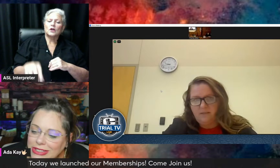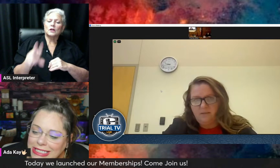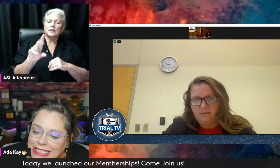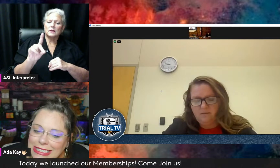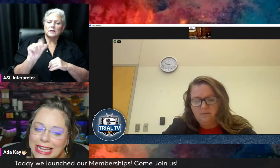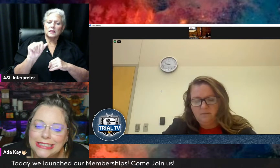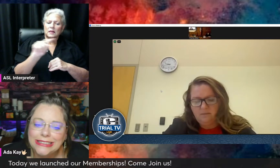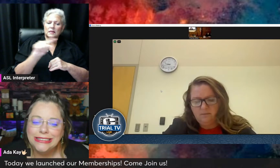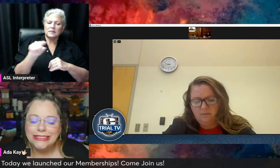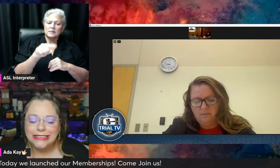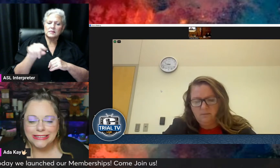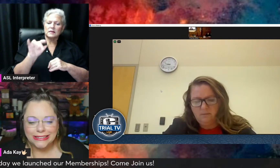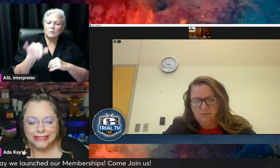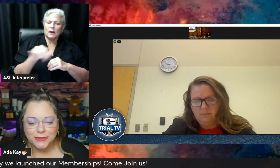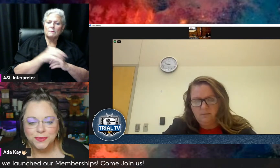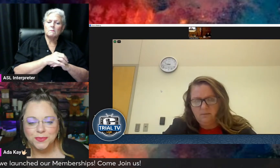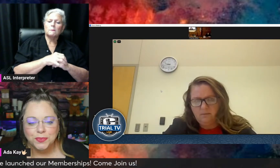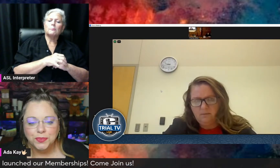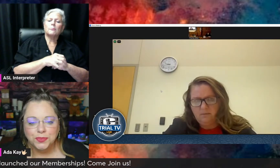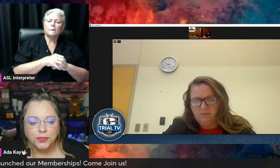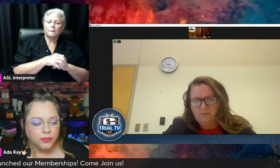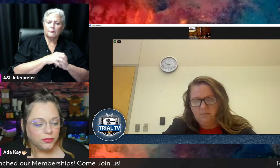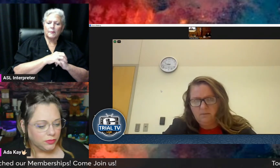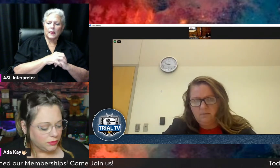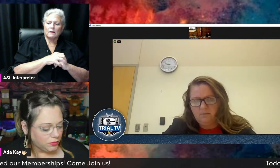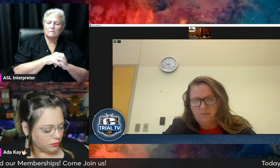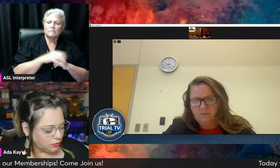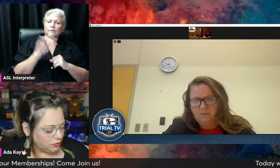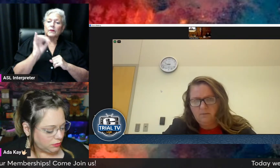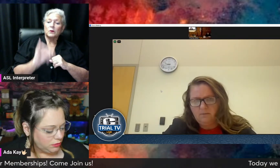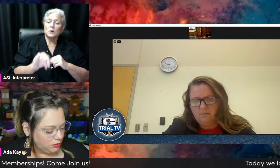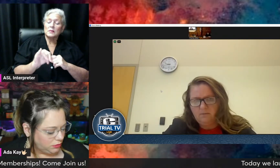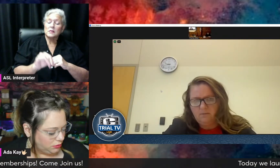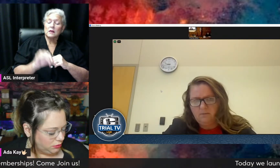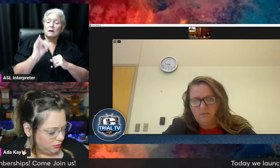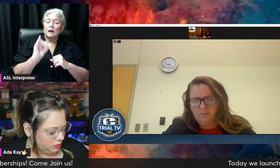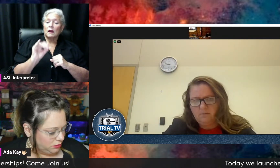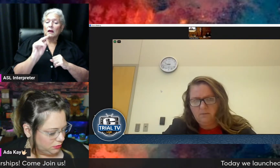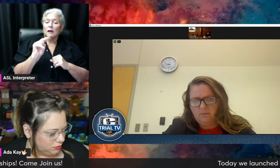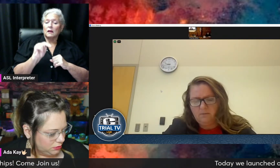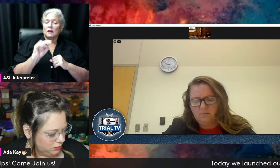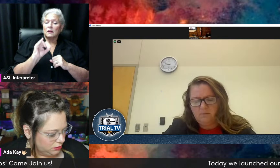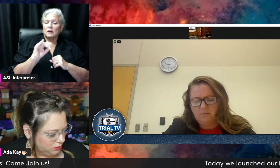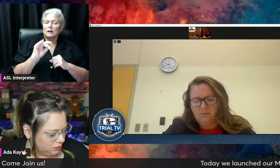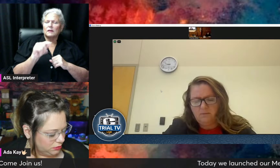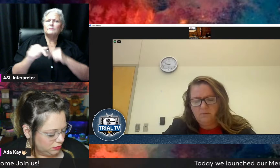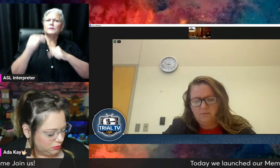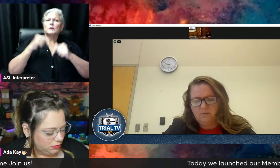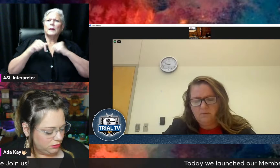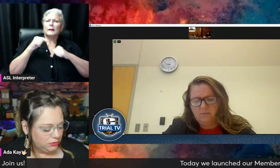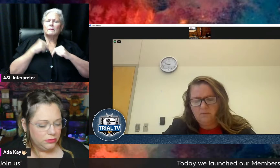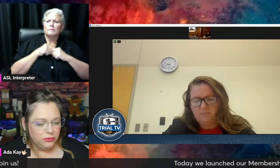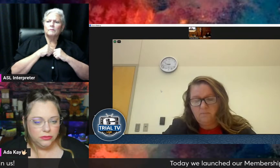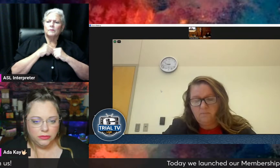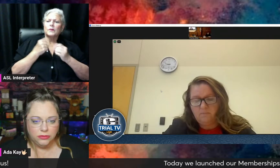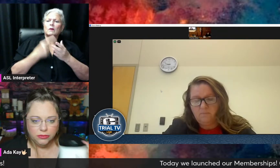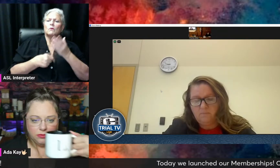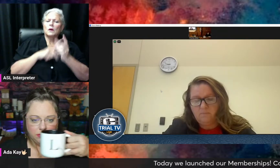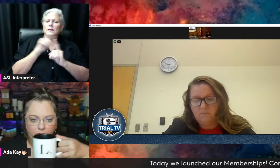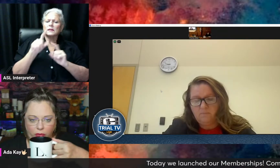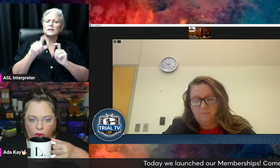Thank you, Dazey. sneaky sight. Was there an initial, well, let me go back. What